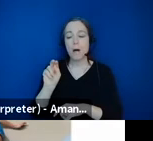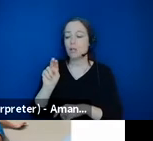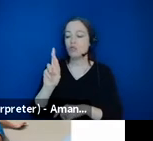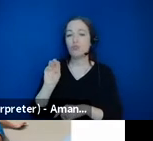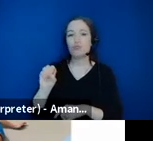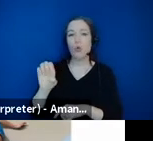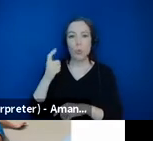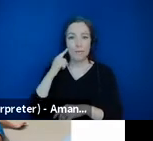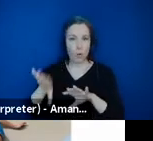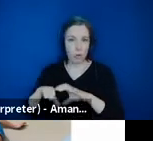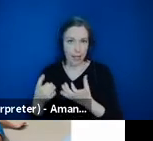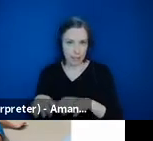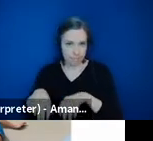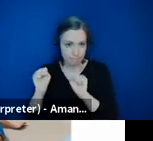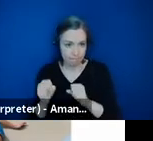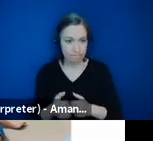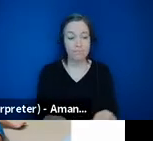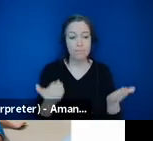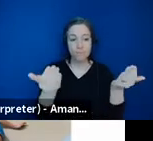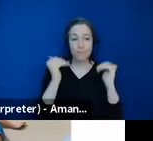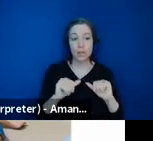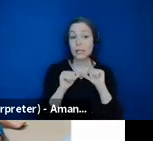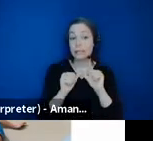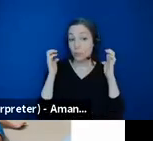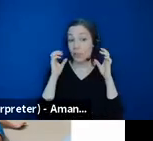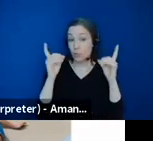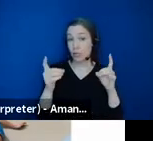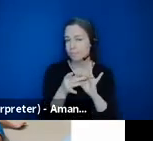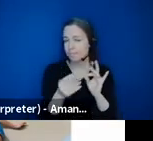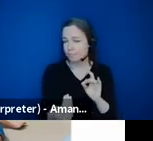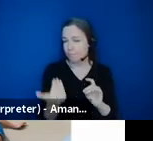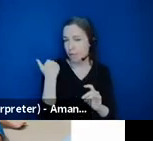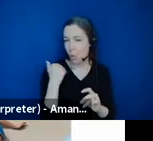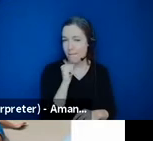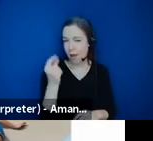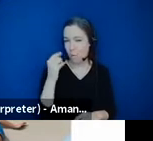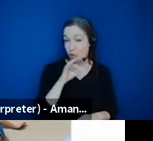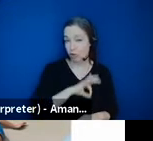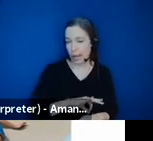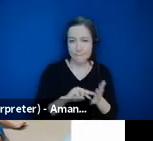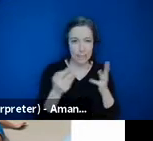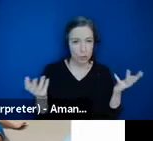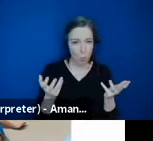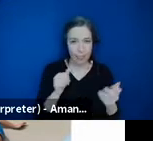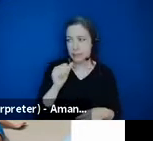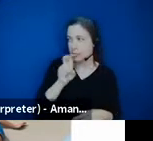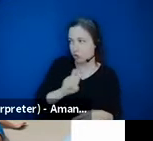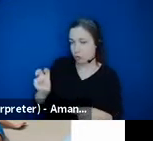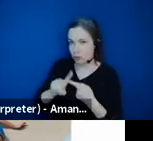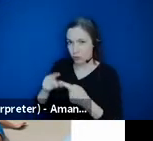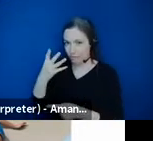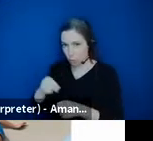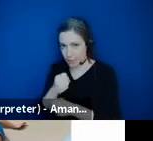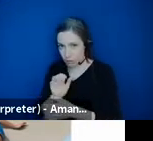The continuing educations again I had mentioned earlier non credit, which means they will not transfer to a four year school students